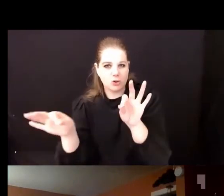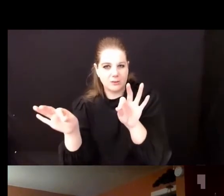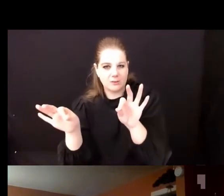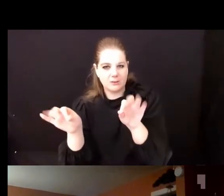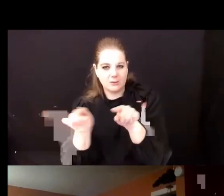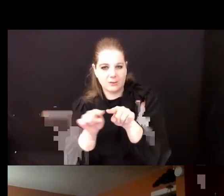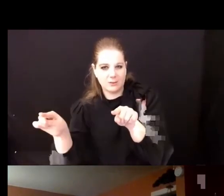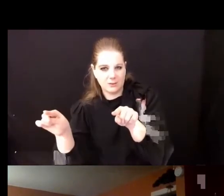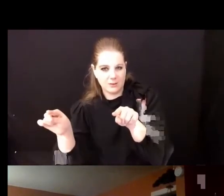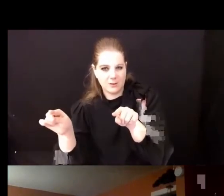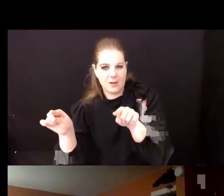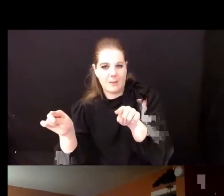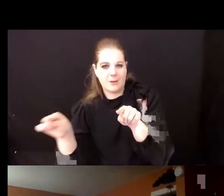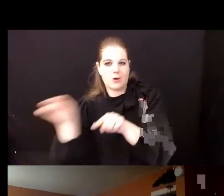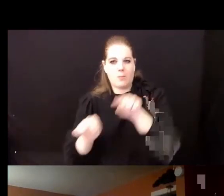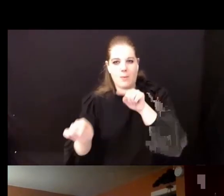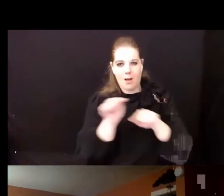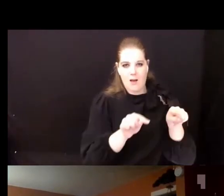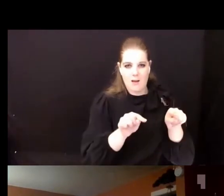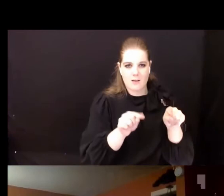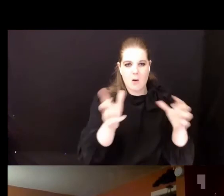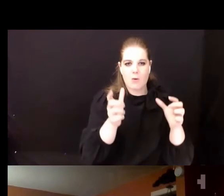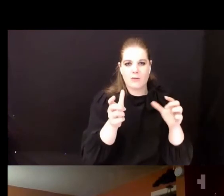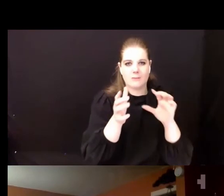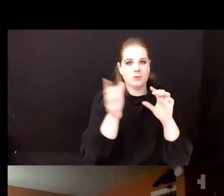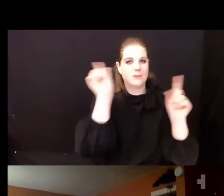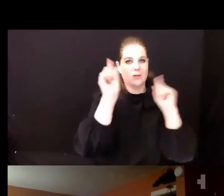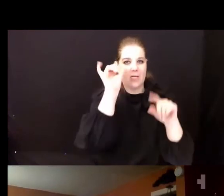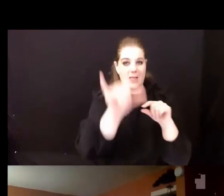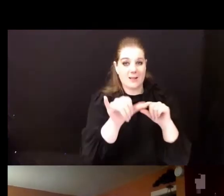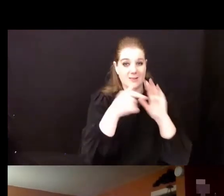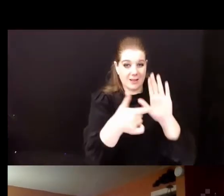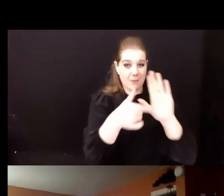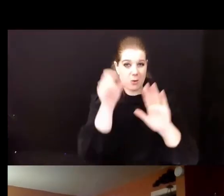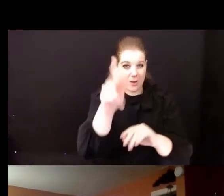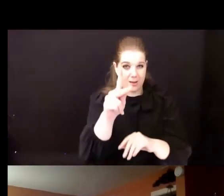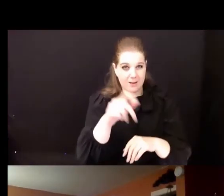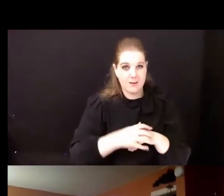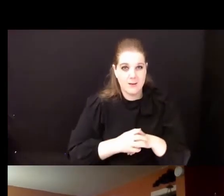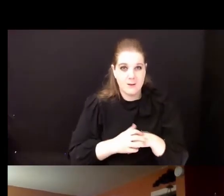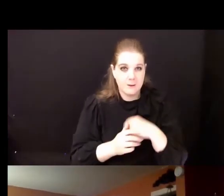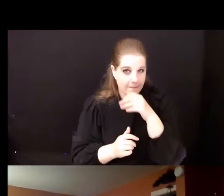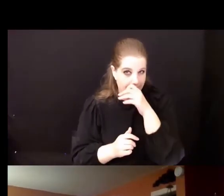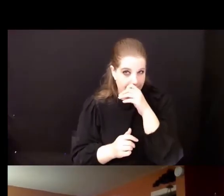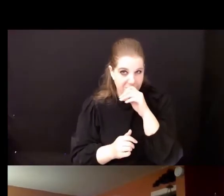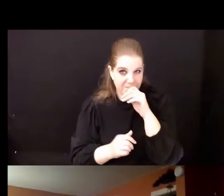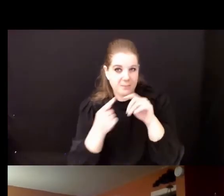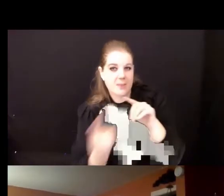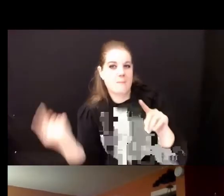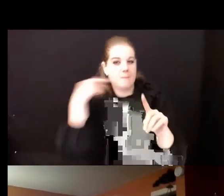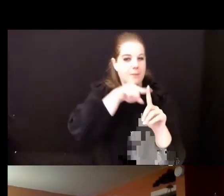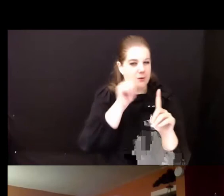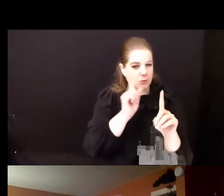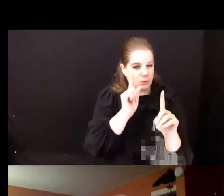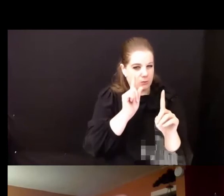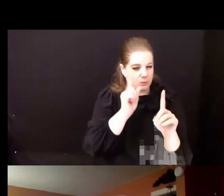back because I want them to hear this example that you just did, okay? Where do we go back to? I'm going to go right